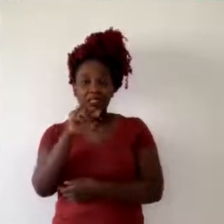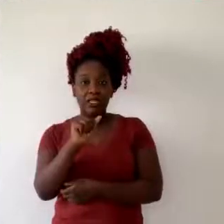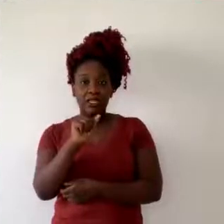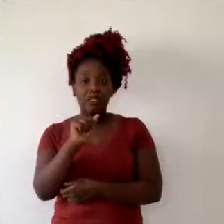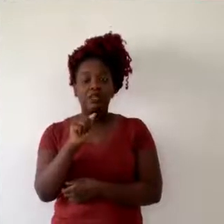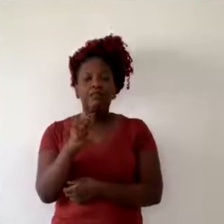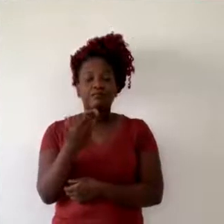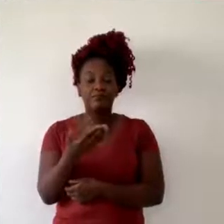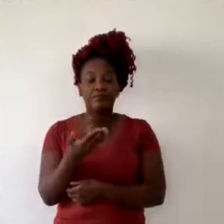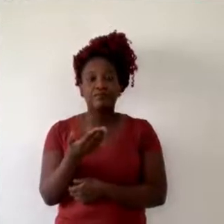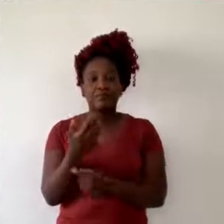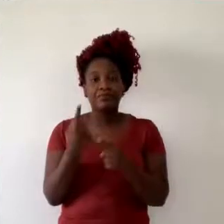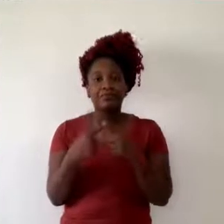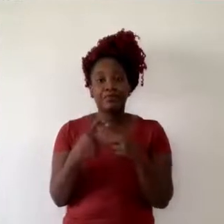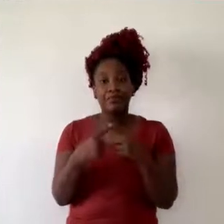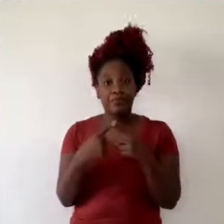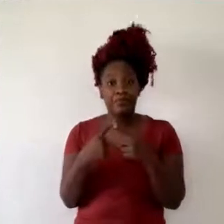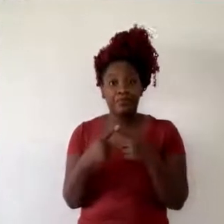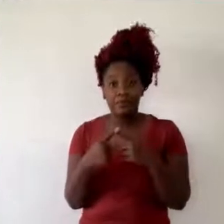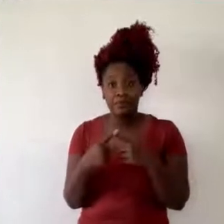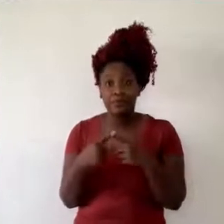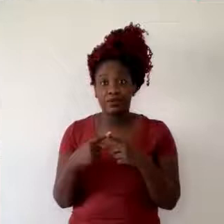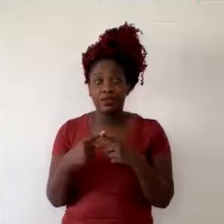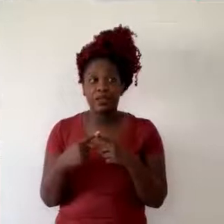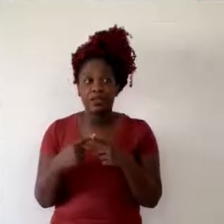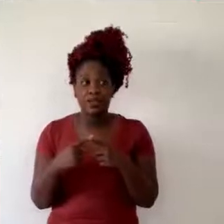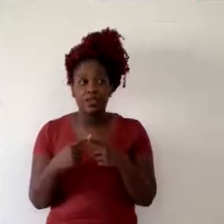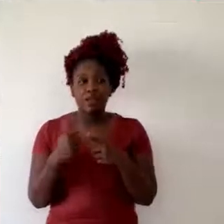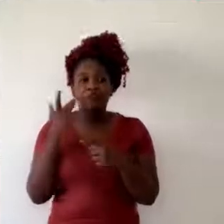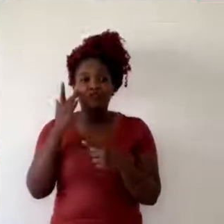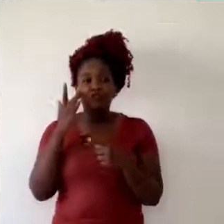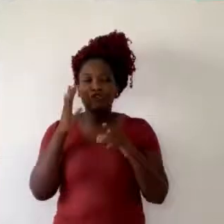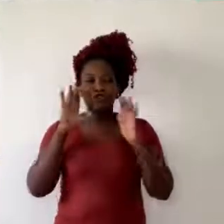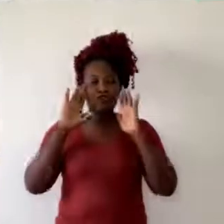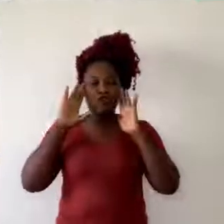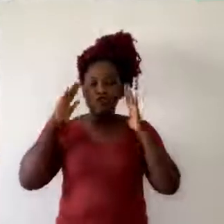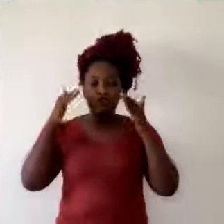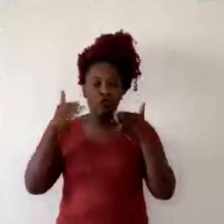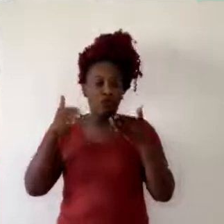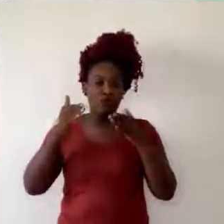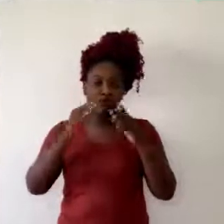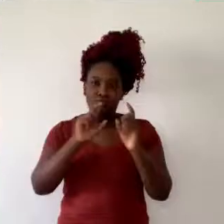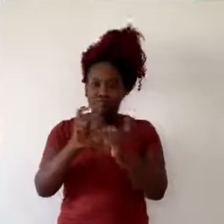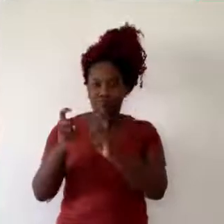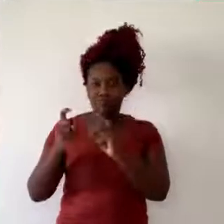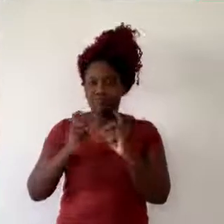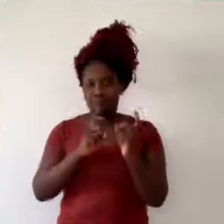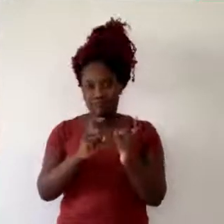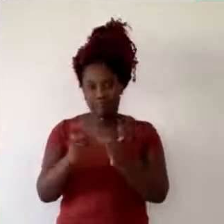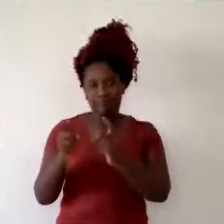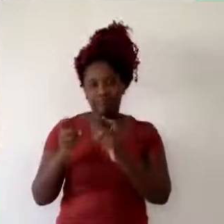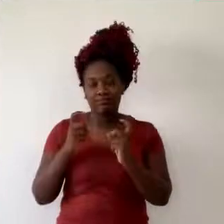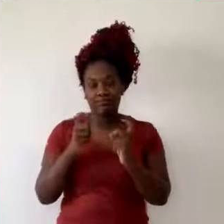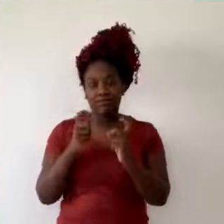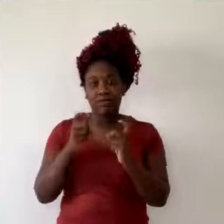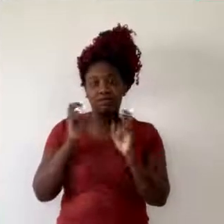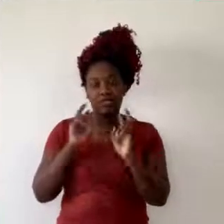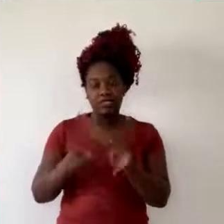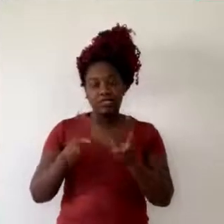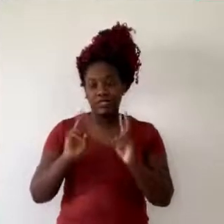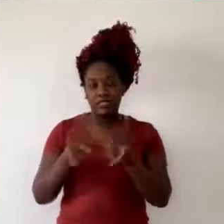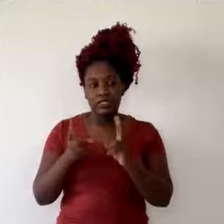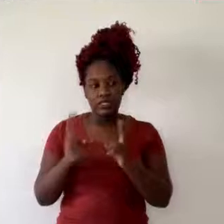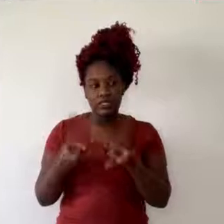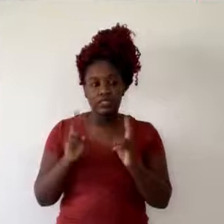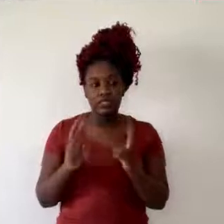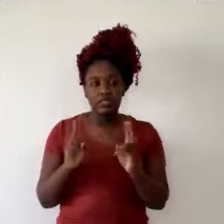because it is me at the core of this debate. I've been